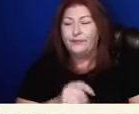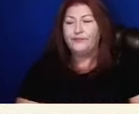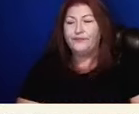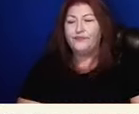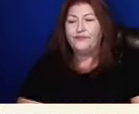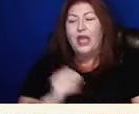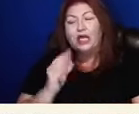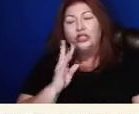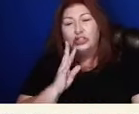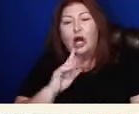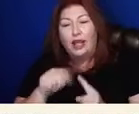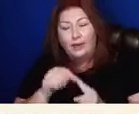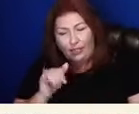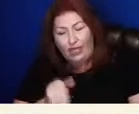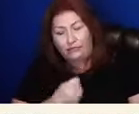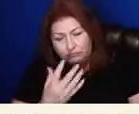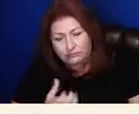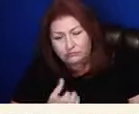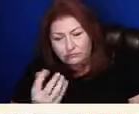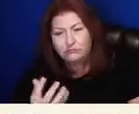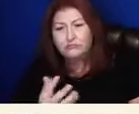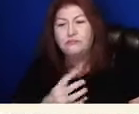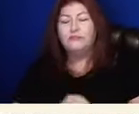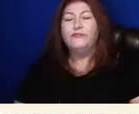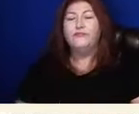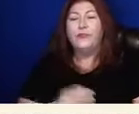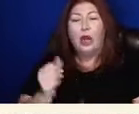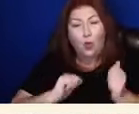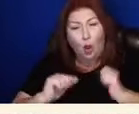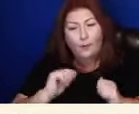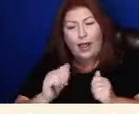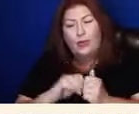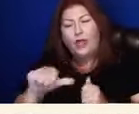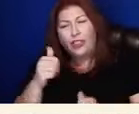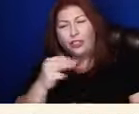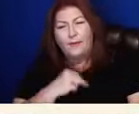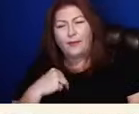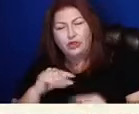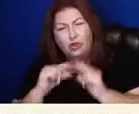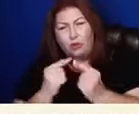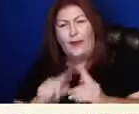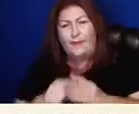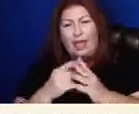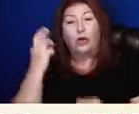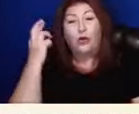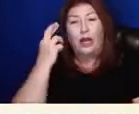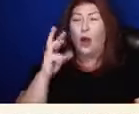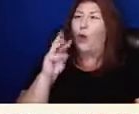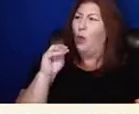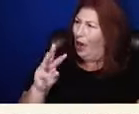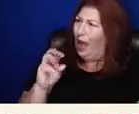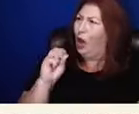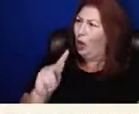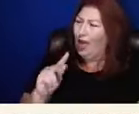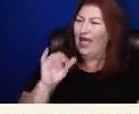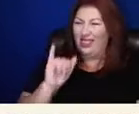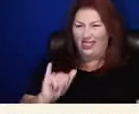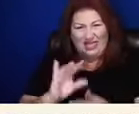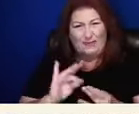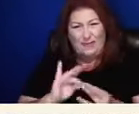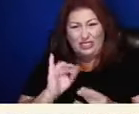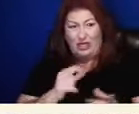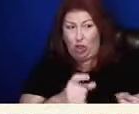in talking that out and actually role-playing that out with other members in the group, I was able to realize that, wow, okay, that's a message that you gave